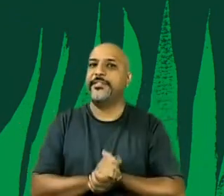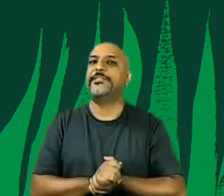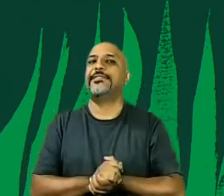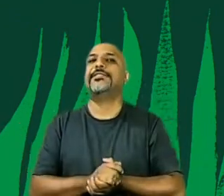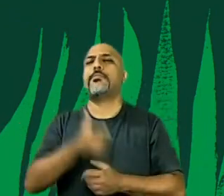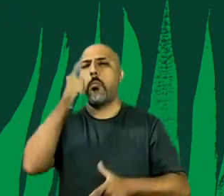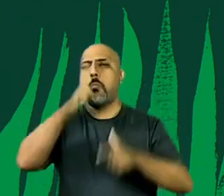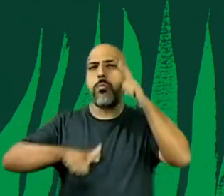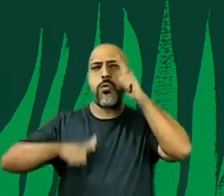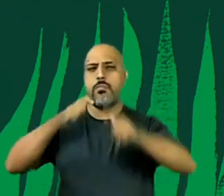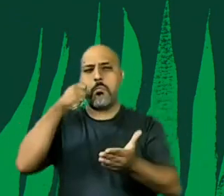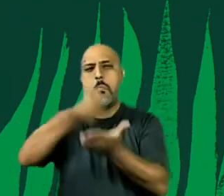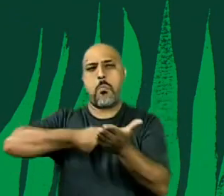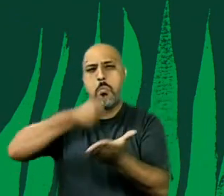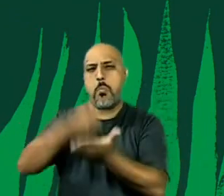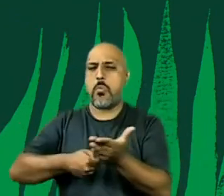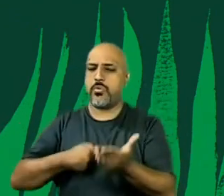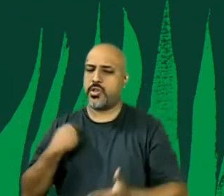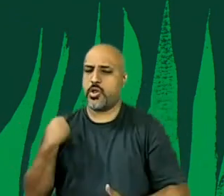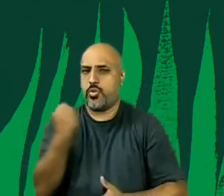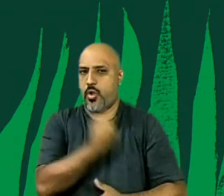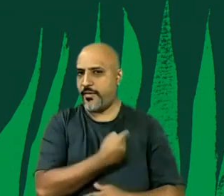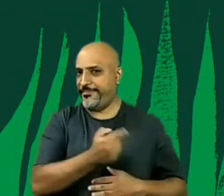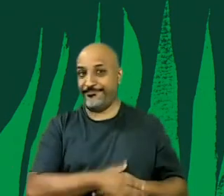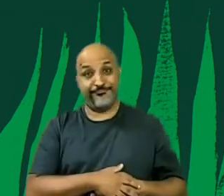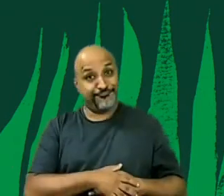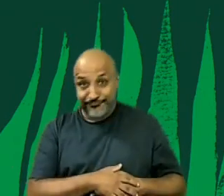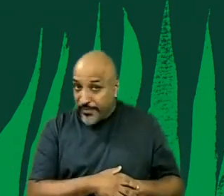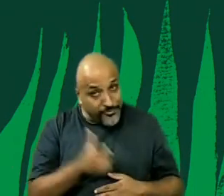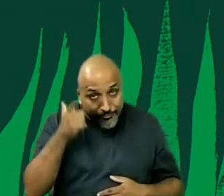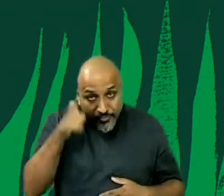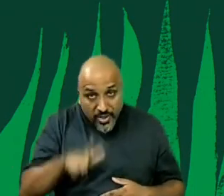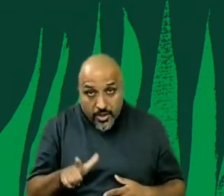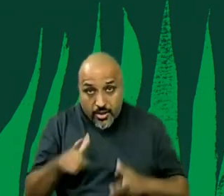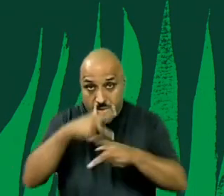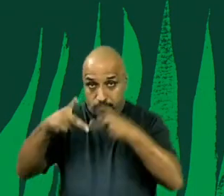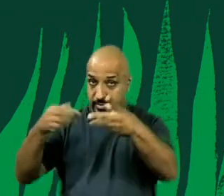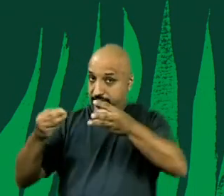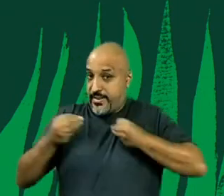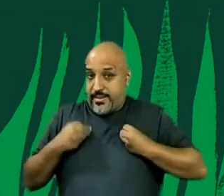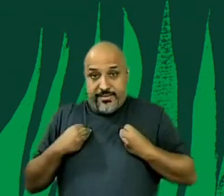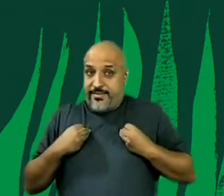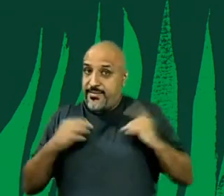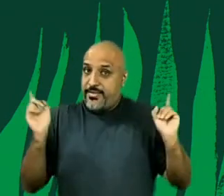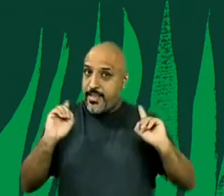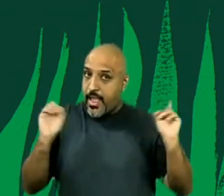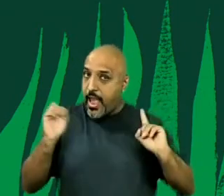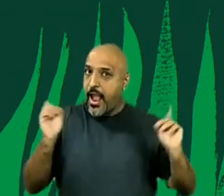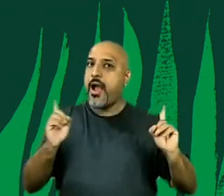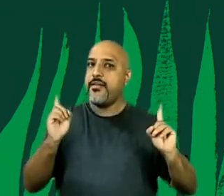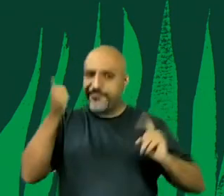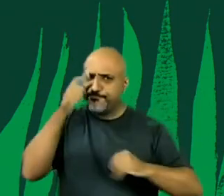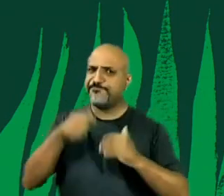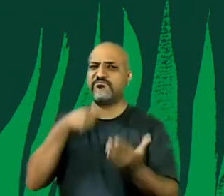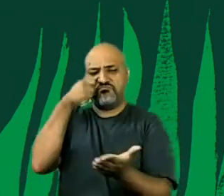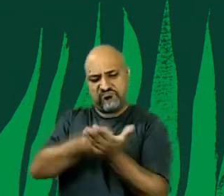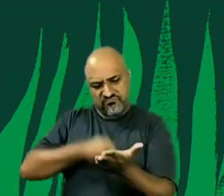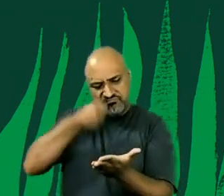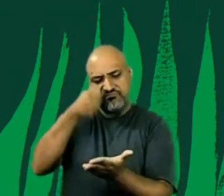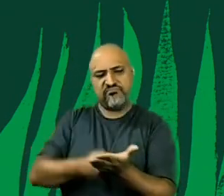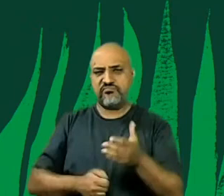it was a hard-won struggle. This was not given to us. We won it by